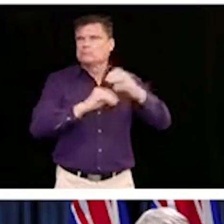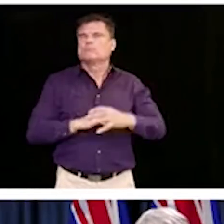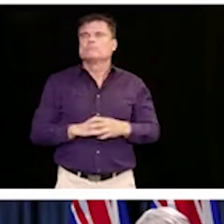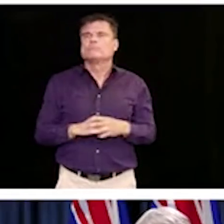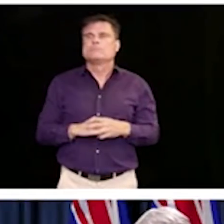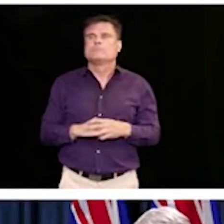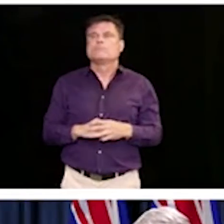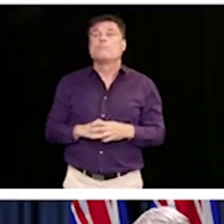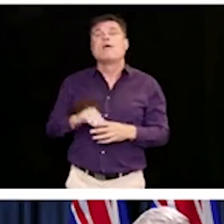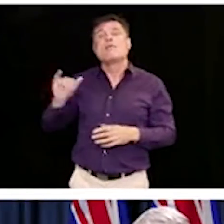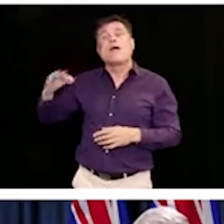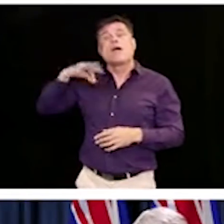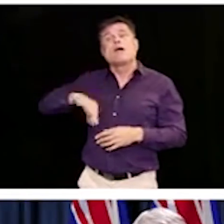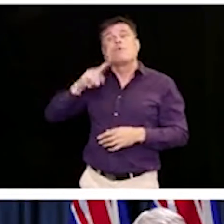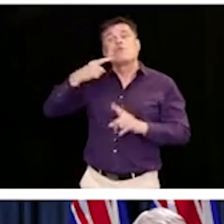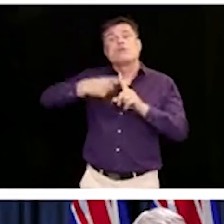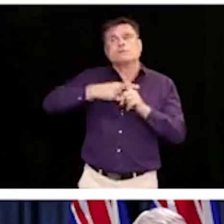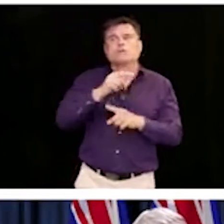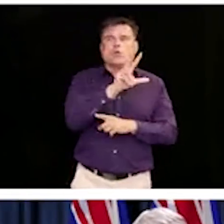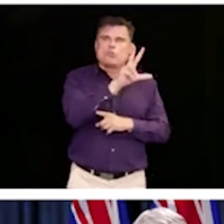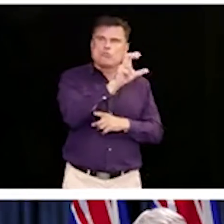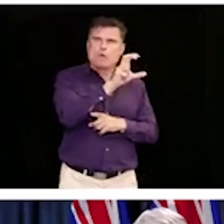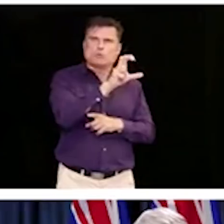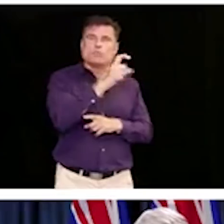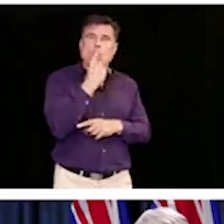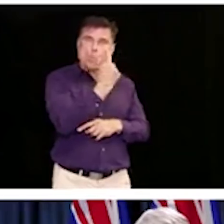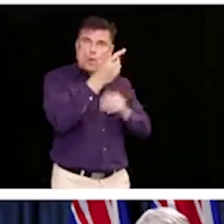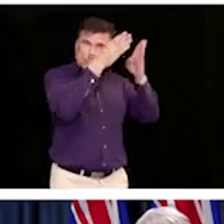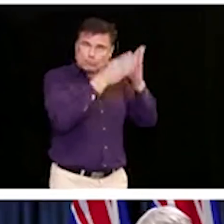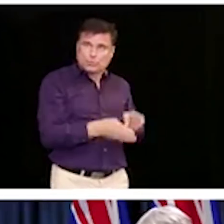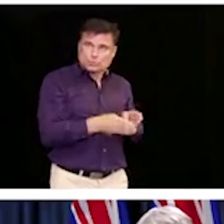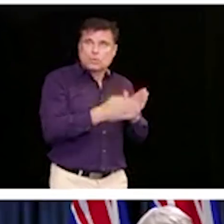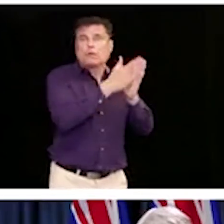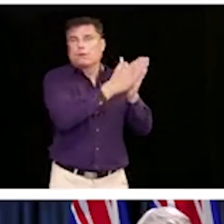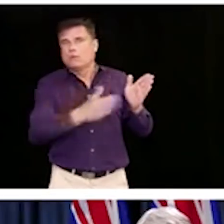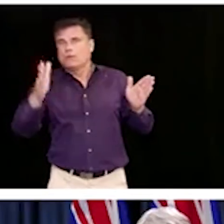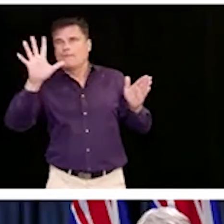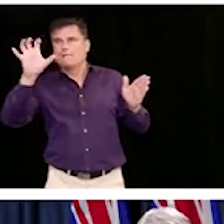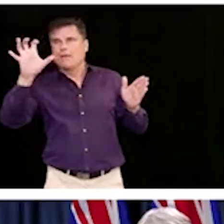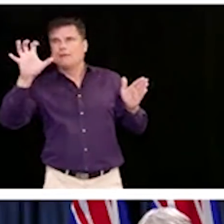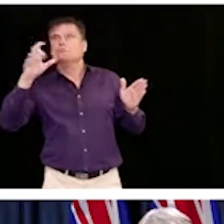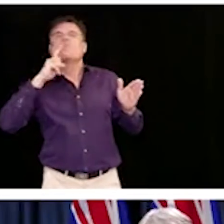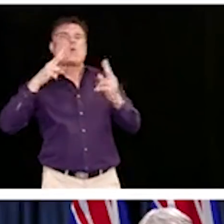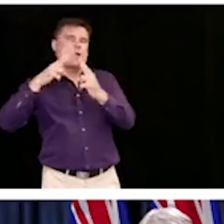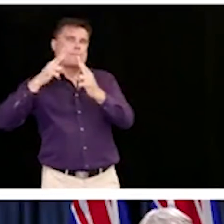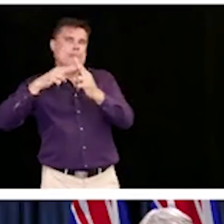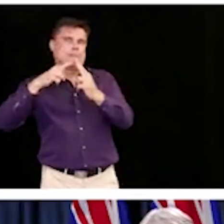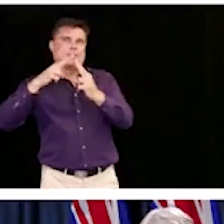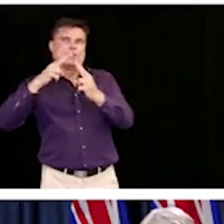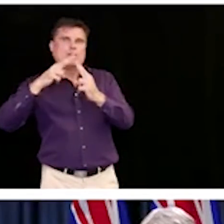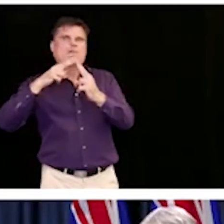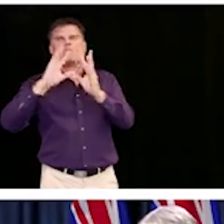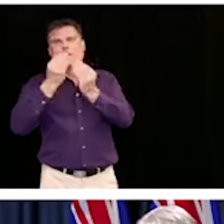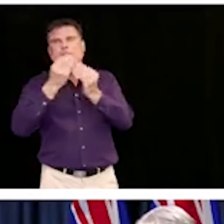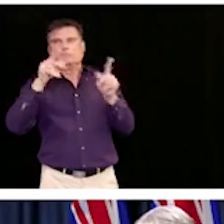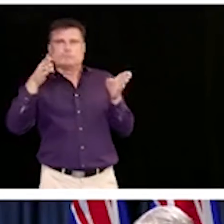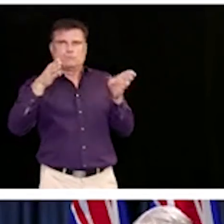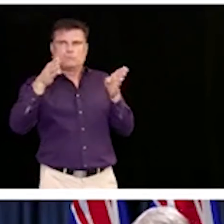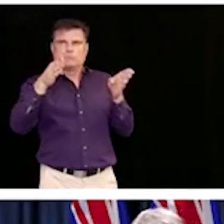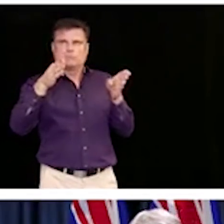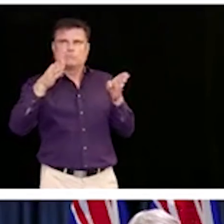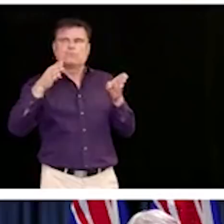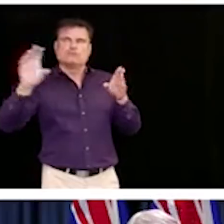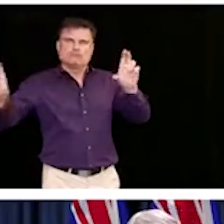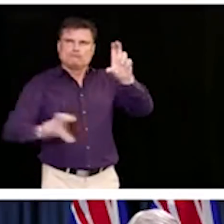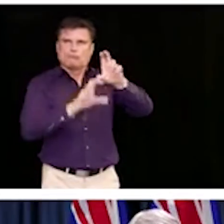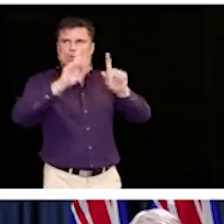COVID-19. This benefit provides up to $300 for individuals and $500 for couples. We also partnered